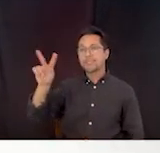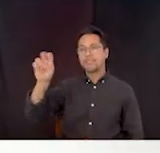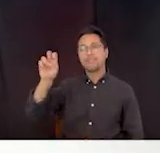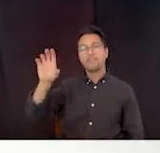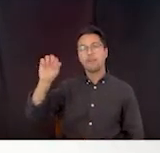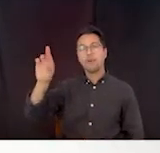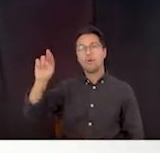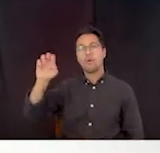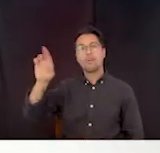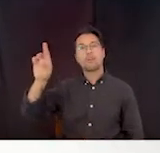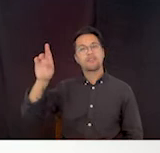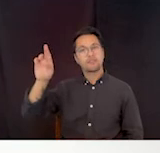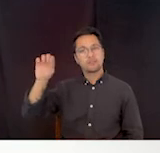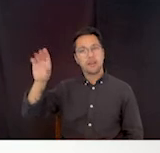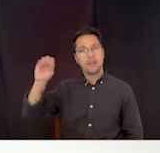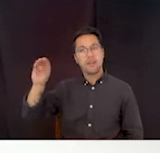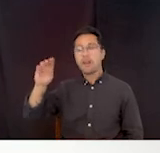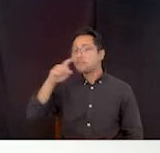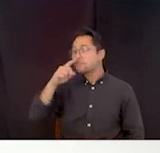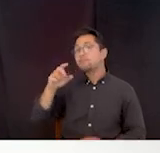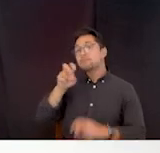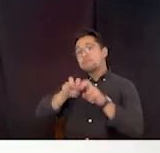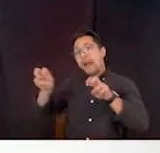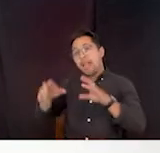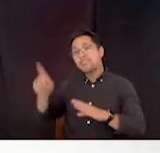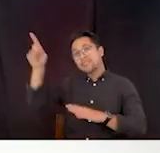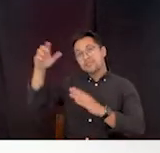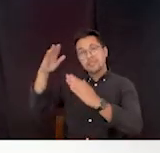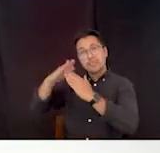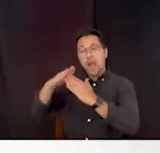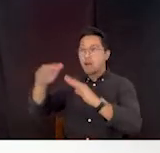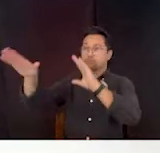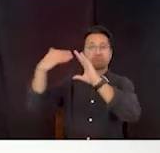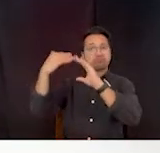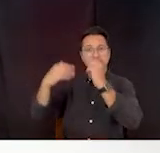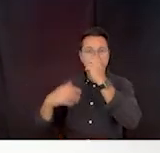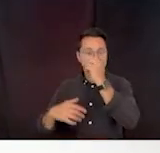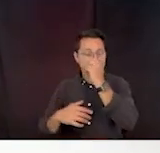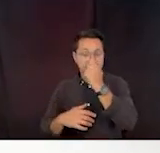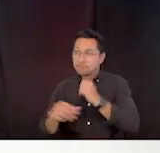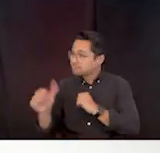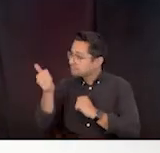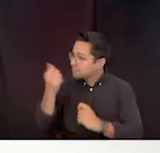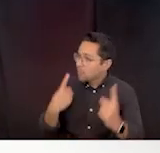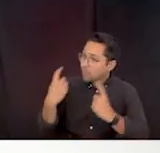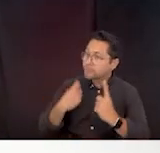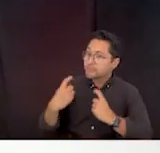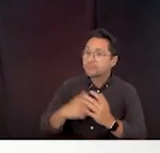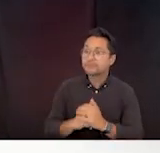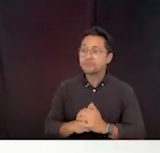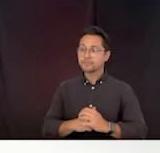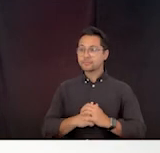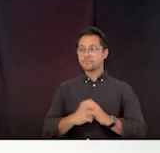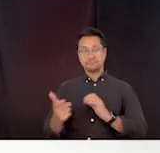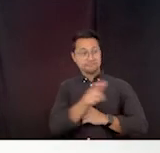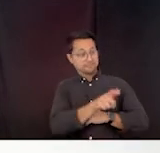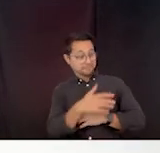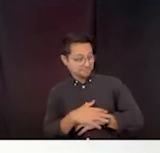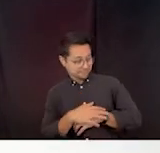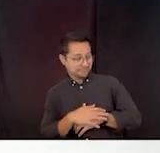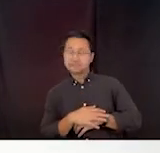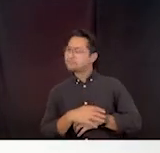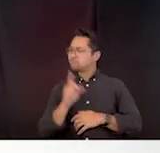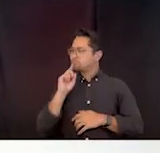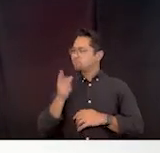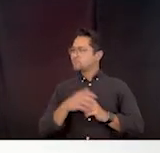top. And send us an email. We'll see what we can do to help. Any other questions? I'll let you take this one, Karen.